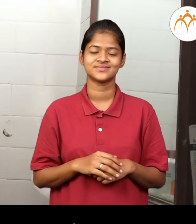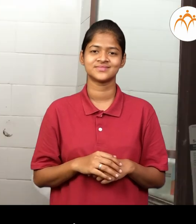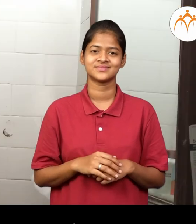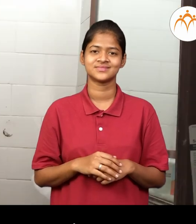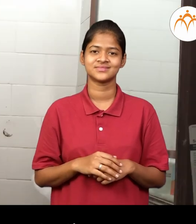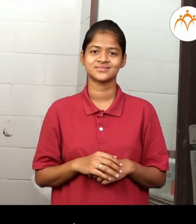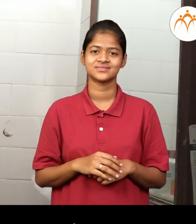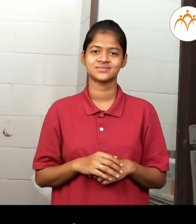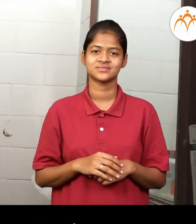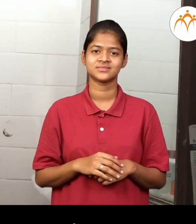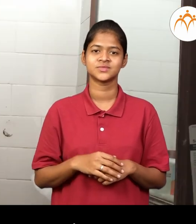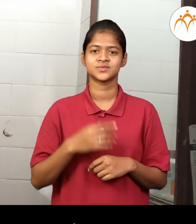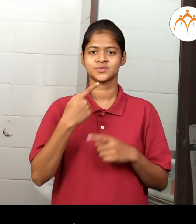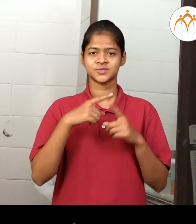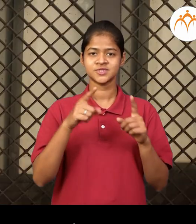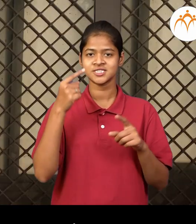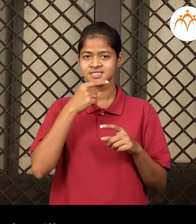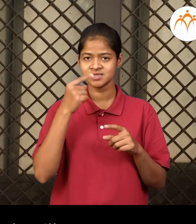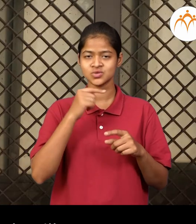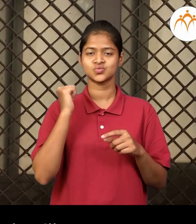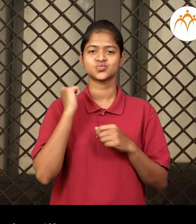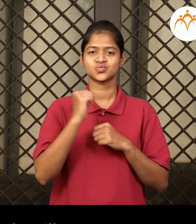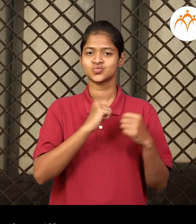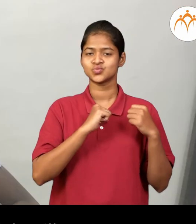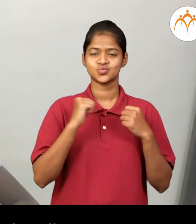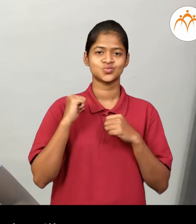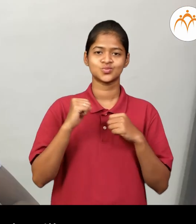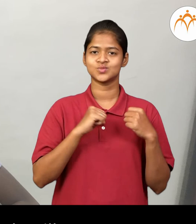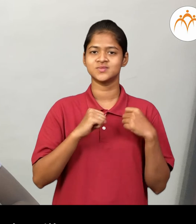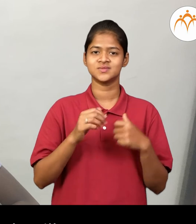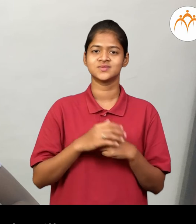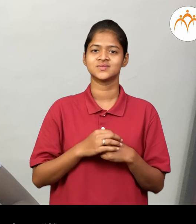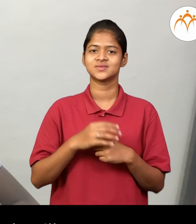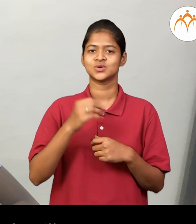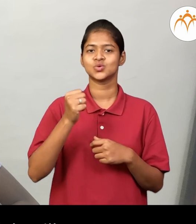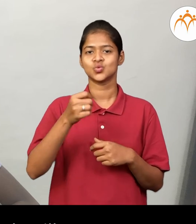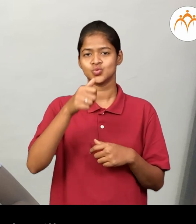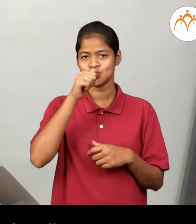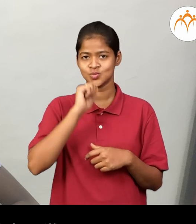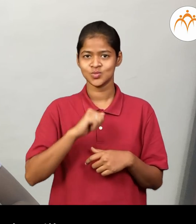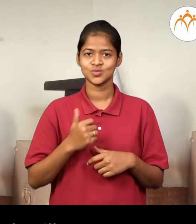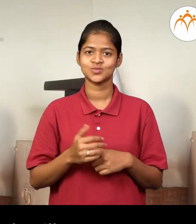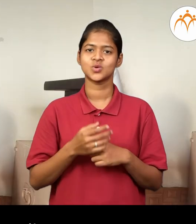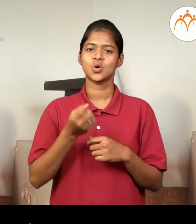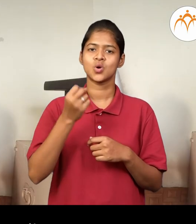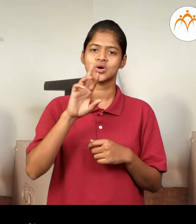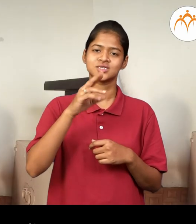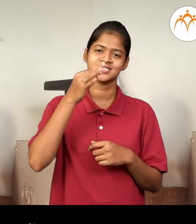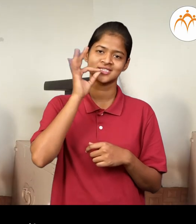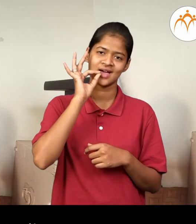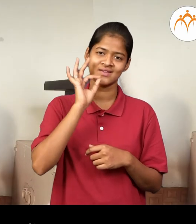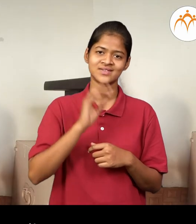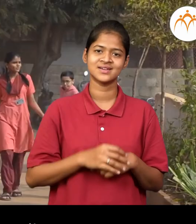you brush your teeth, take a bath and drink milk or tea. Sit for your